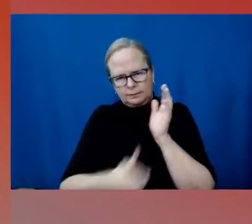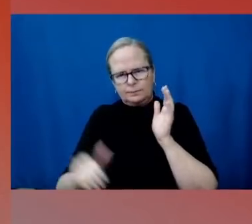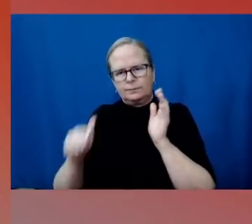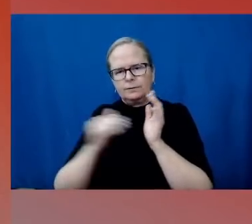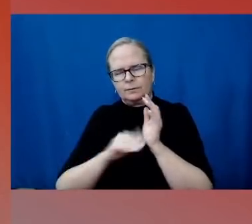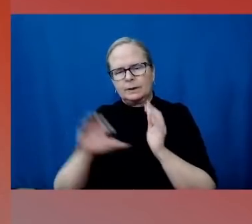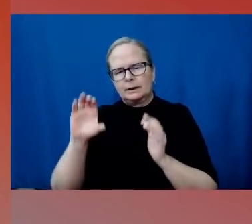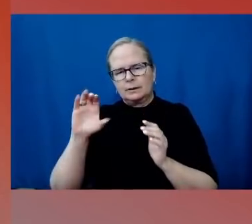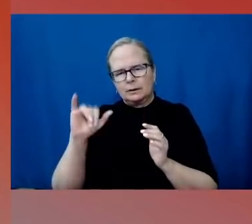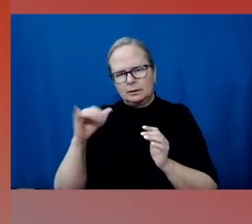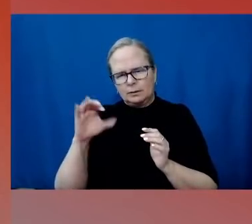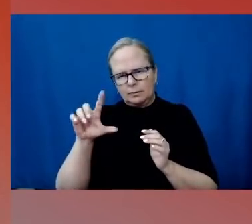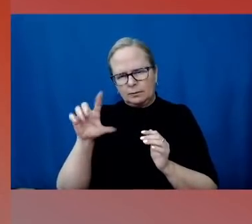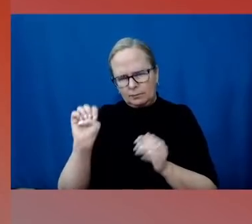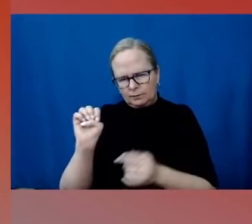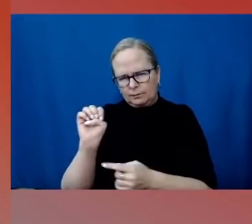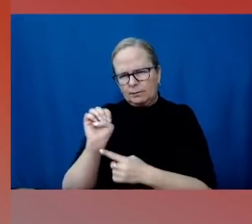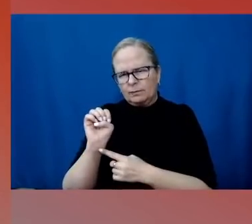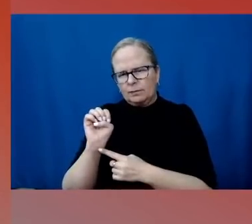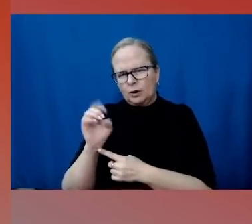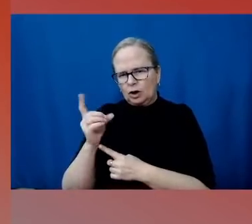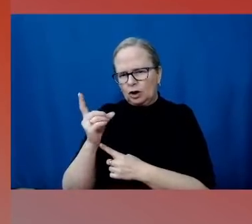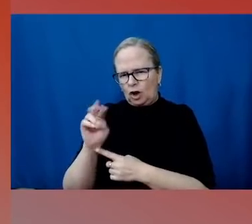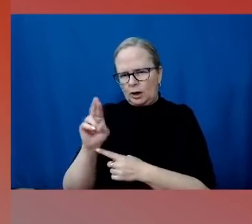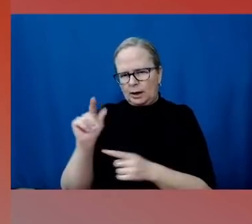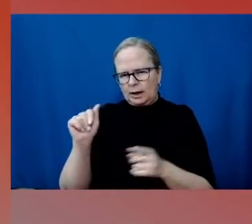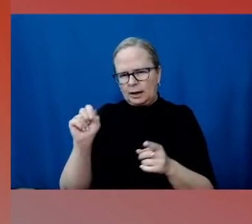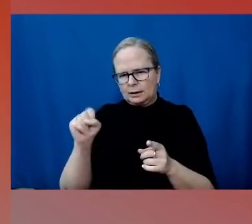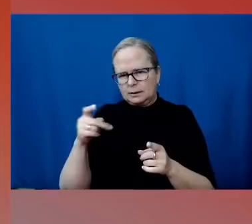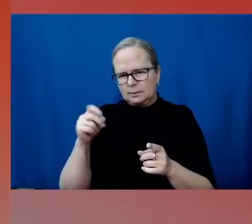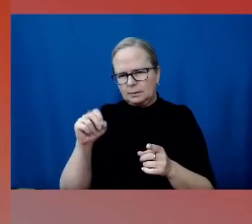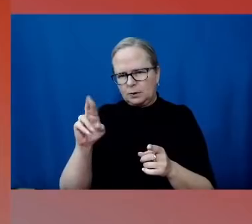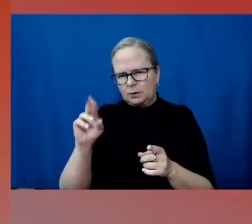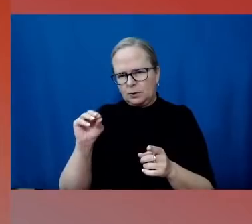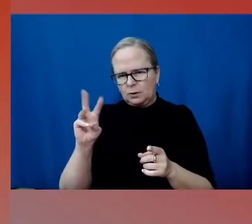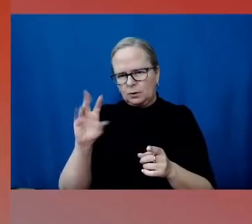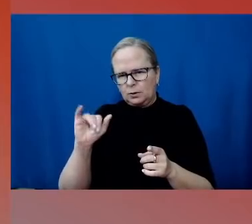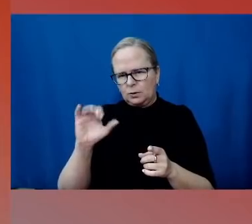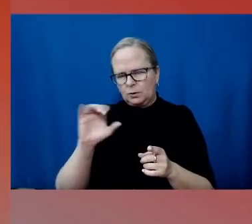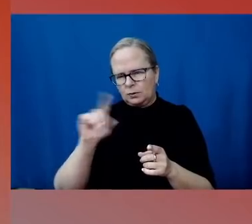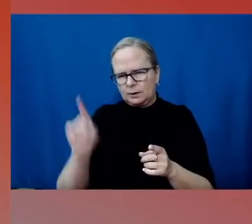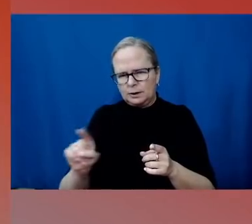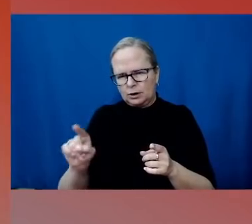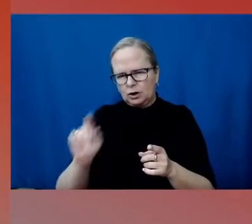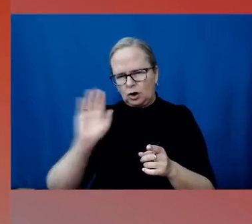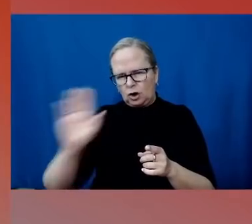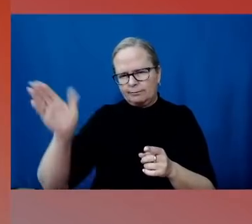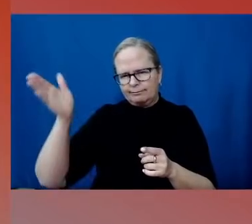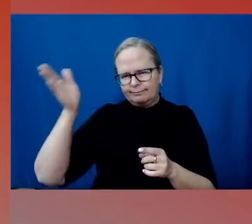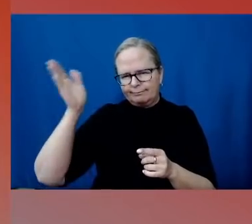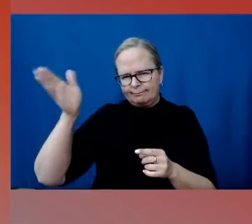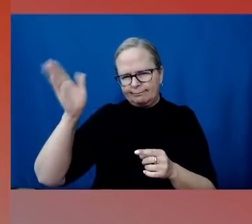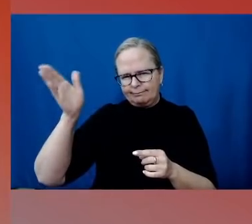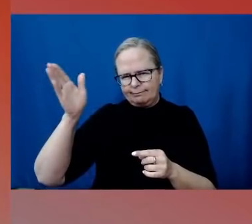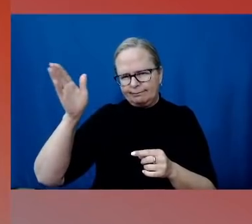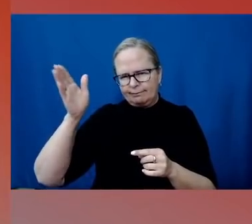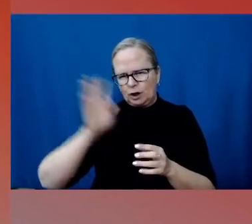cyclicalness. So with that sort of understanding and building off of Dr. Gasparovich's conversation around